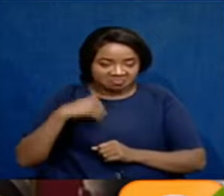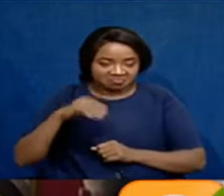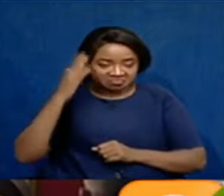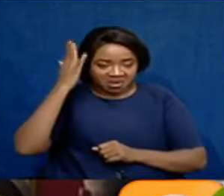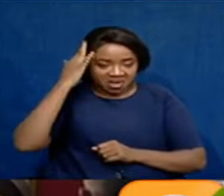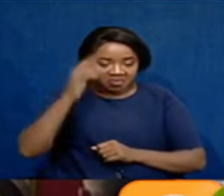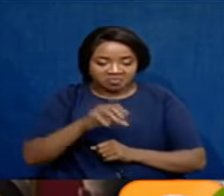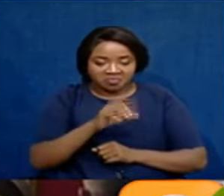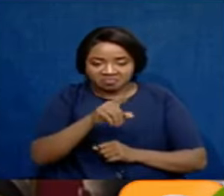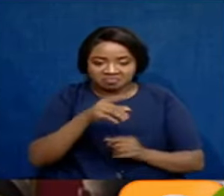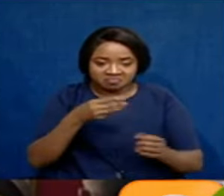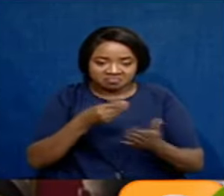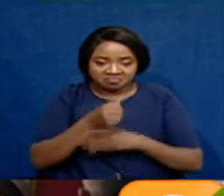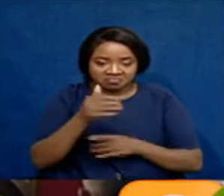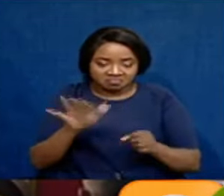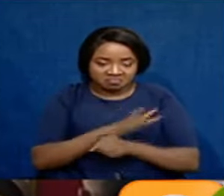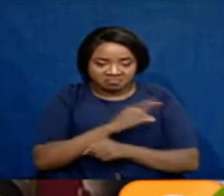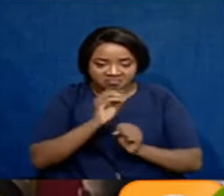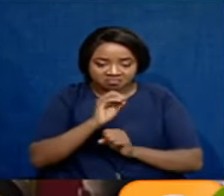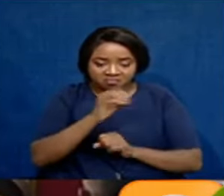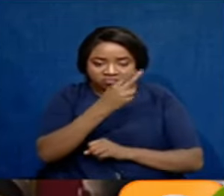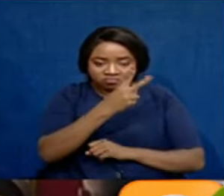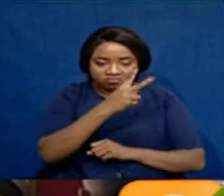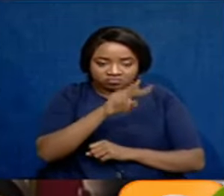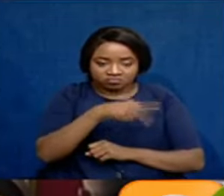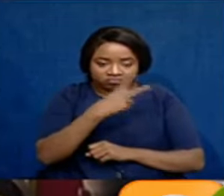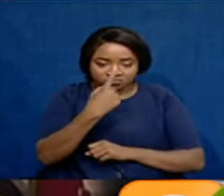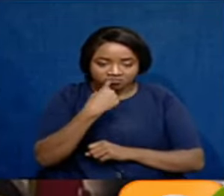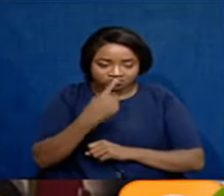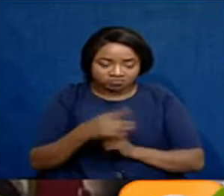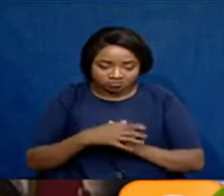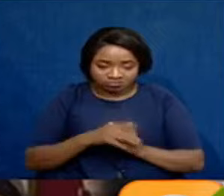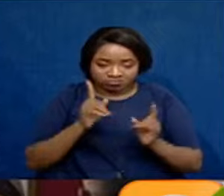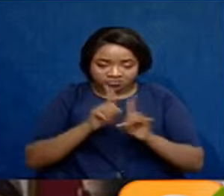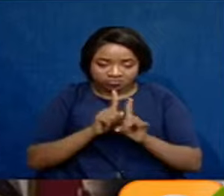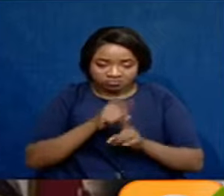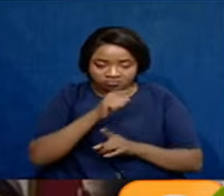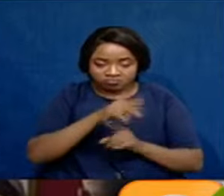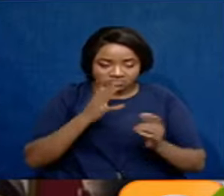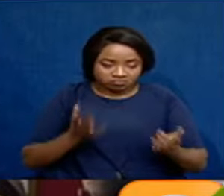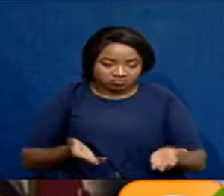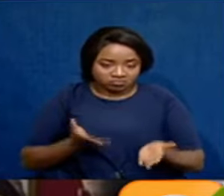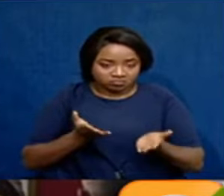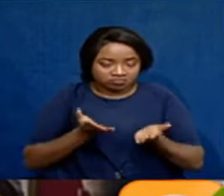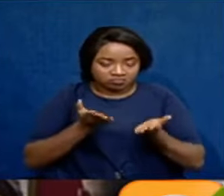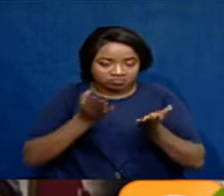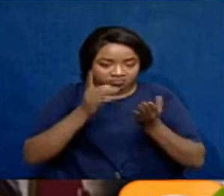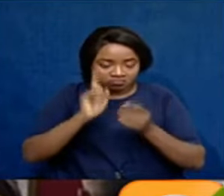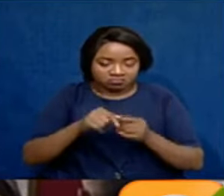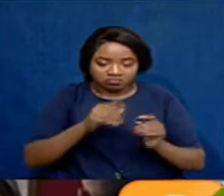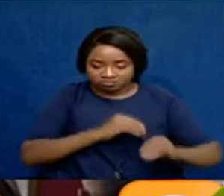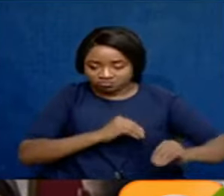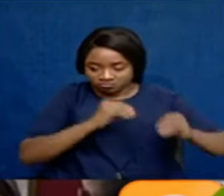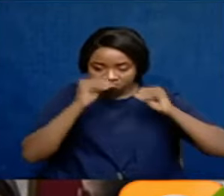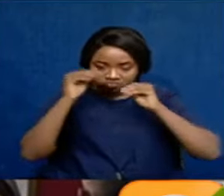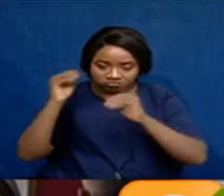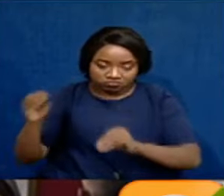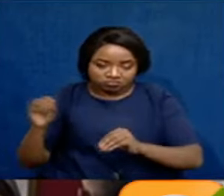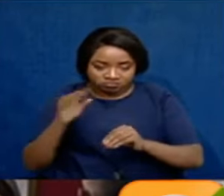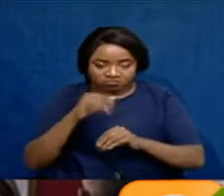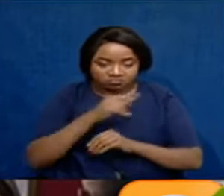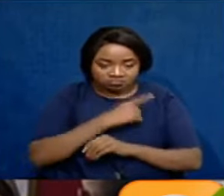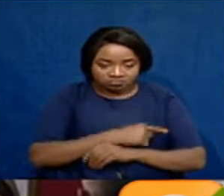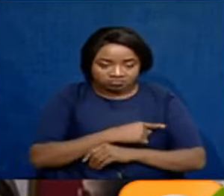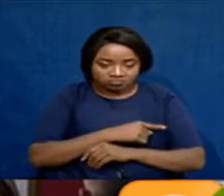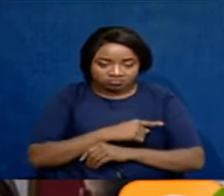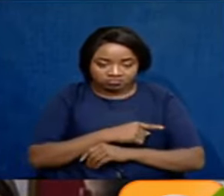refunding, not fully for the MRI, and he has to move from Kavirondo to Homa Bay to get the MRI done because that's where the